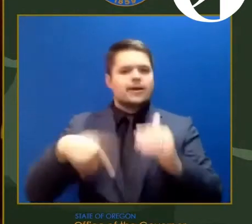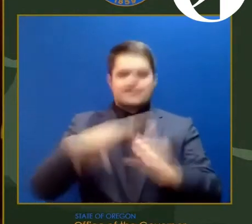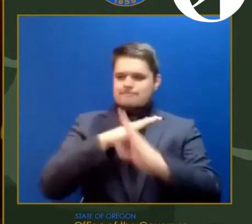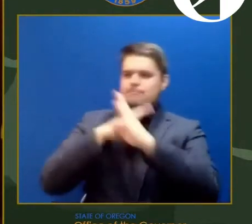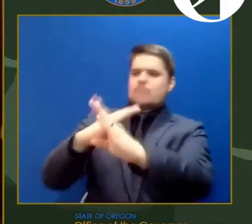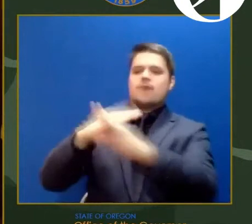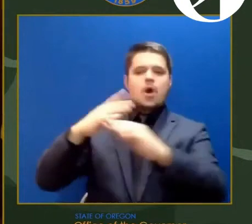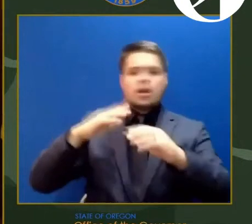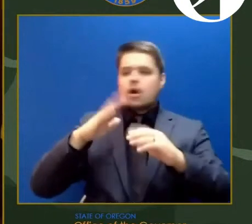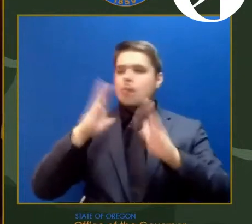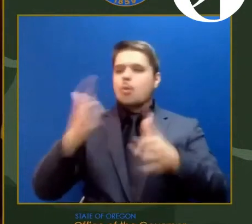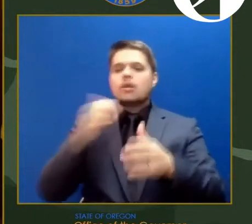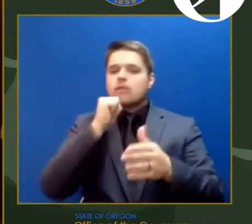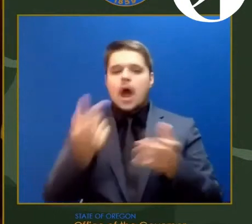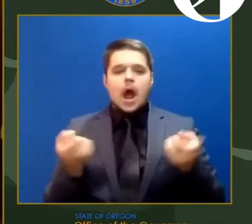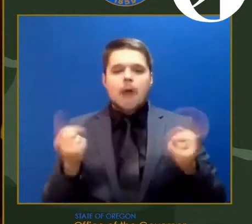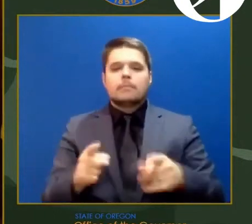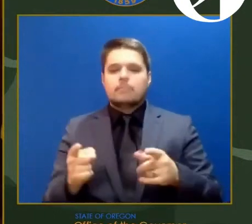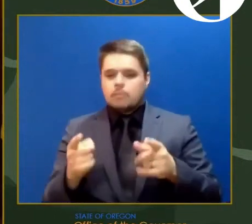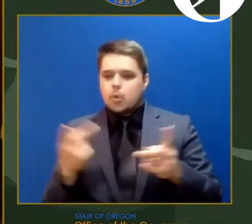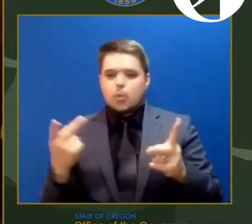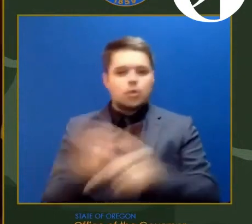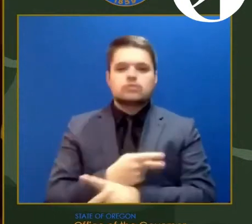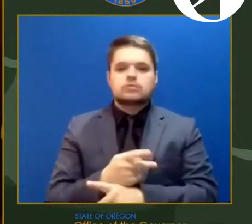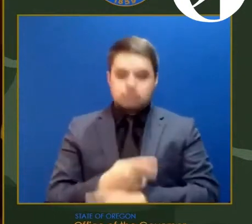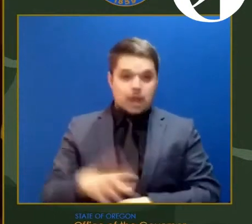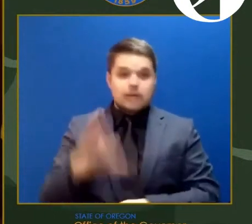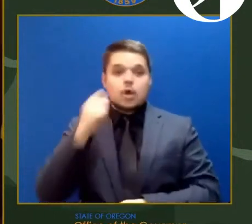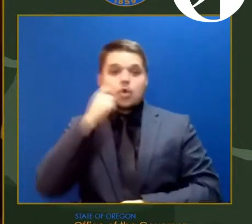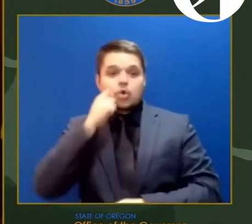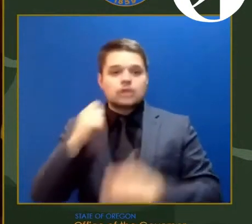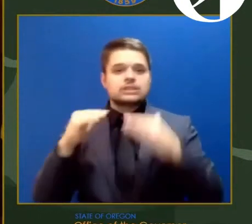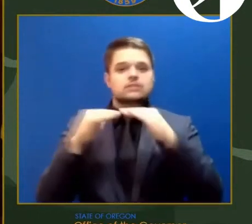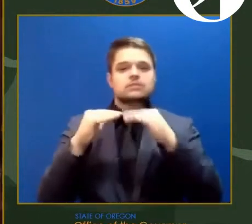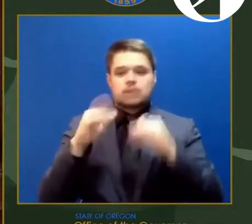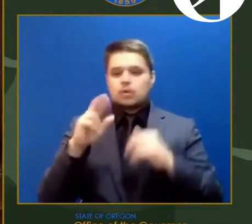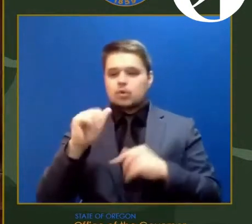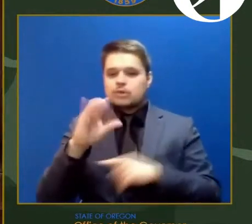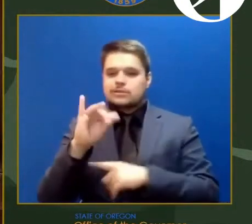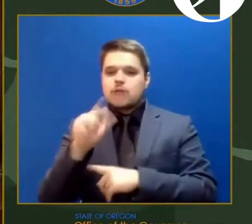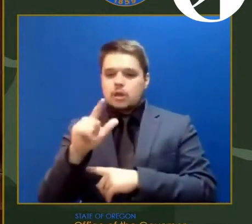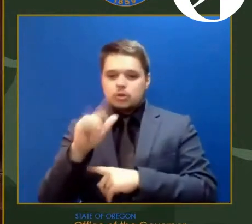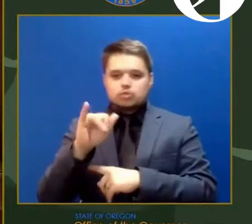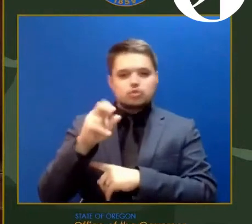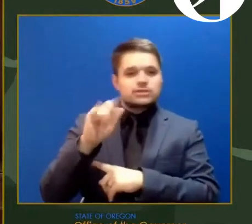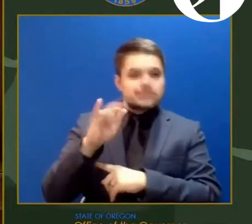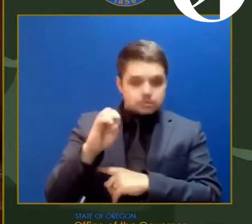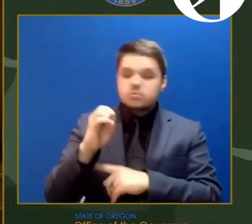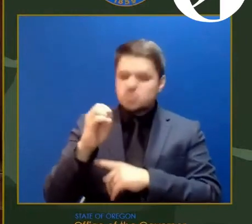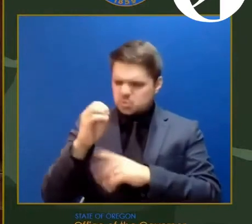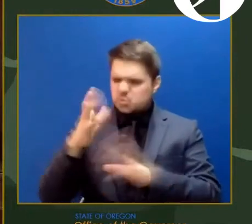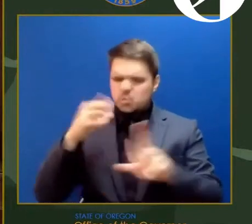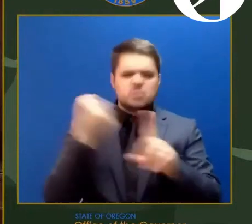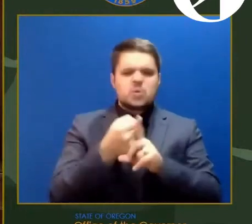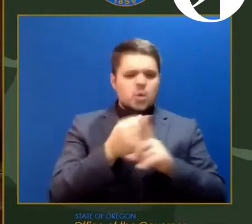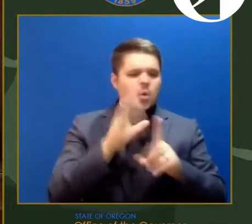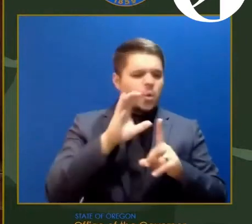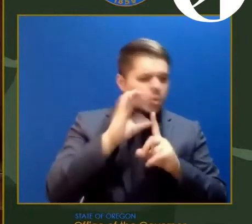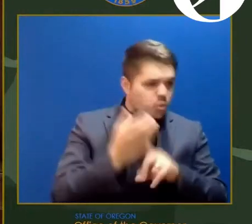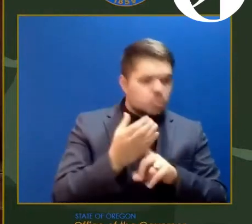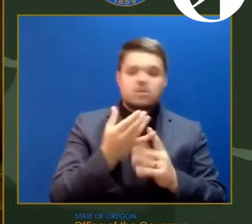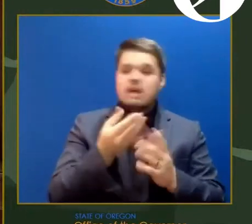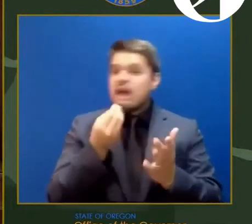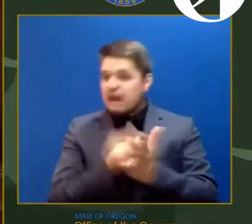disparities impact every single part of our culture and our economy. The dual crisis of the pandemic